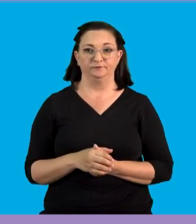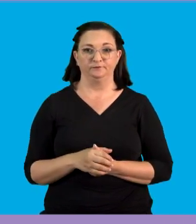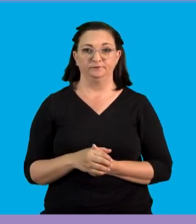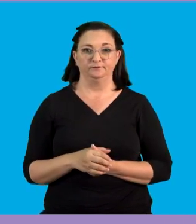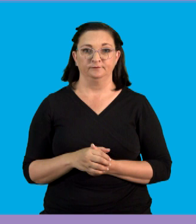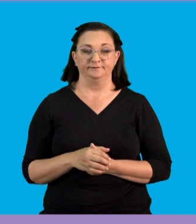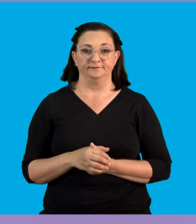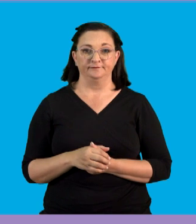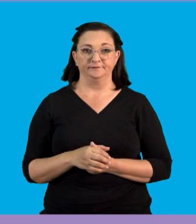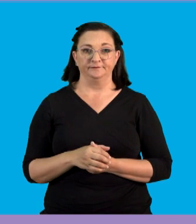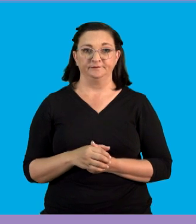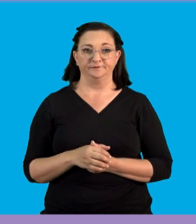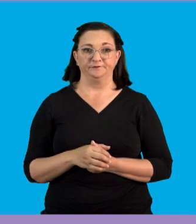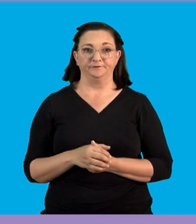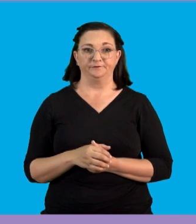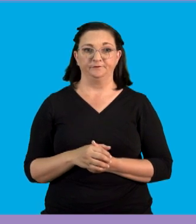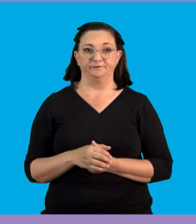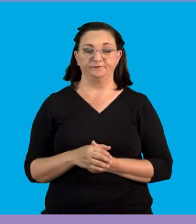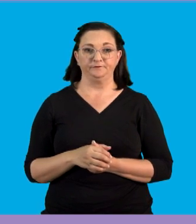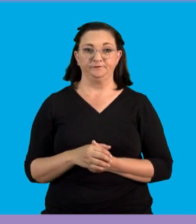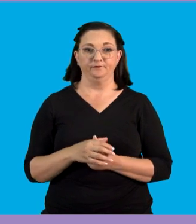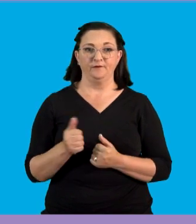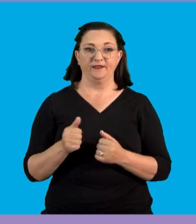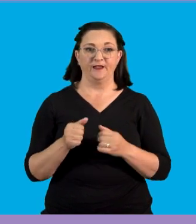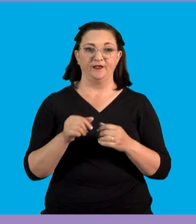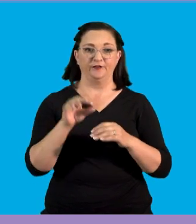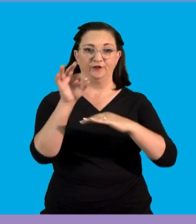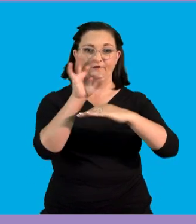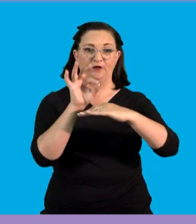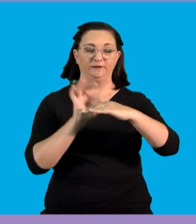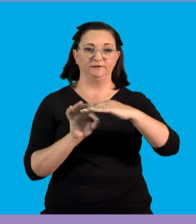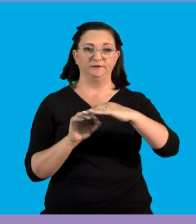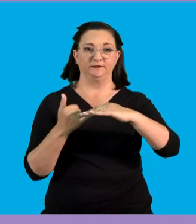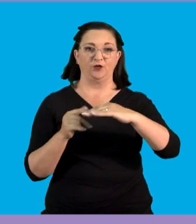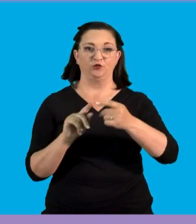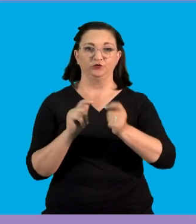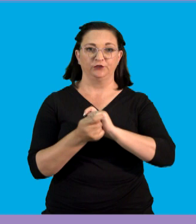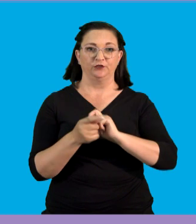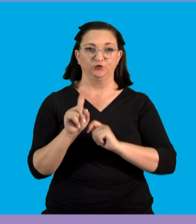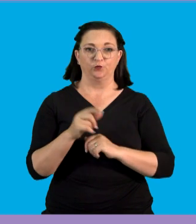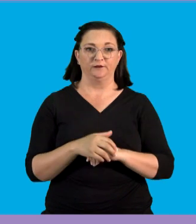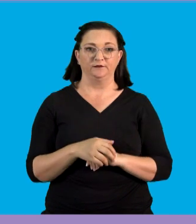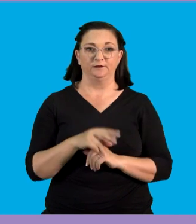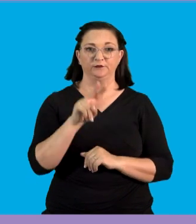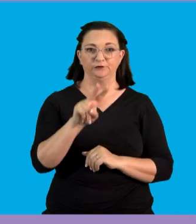the numerator. So what does this fraction become? It will become